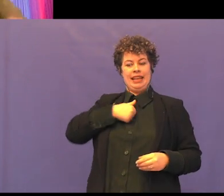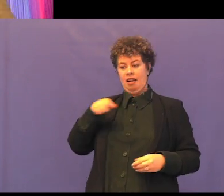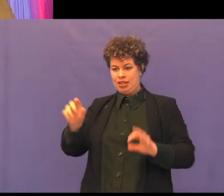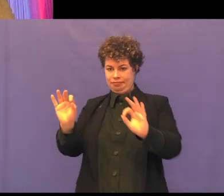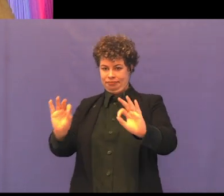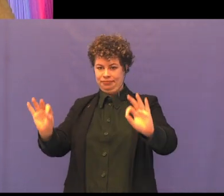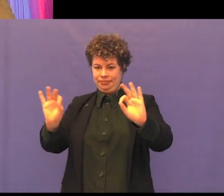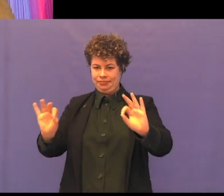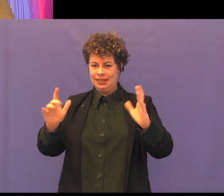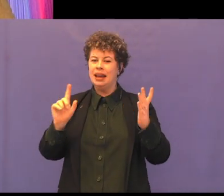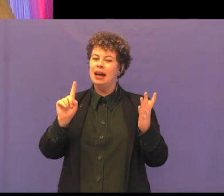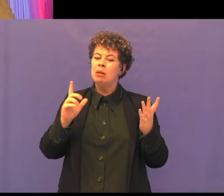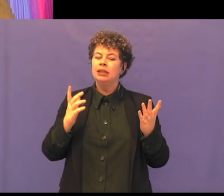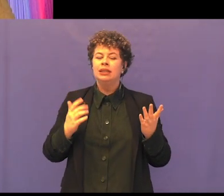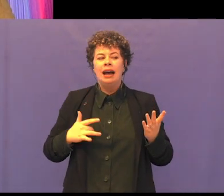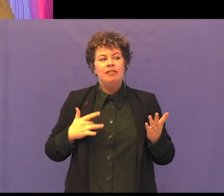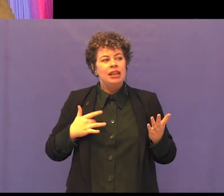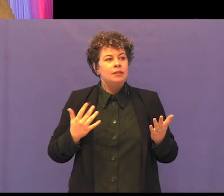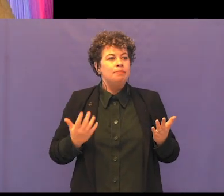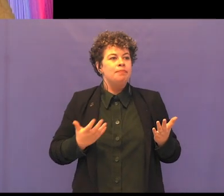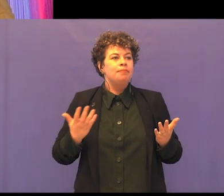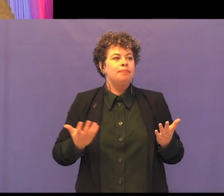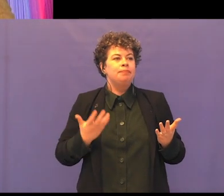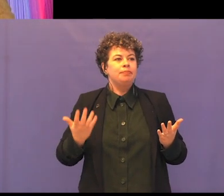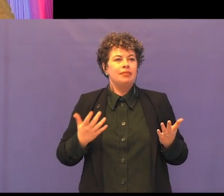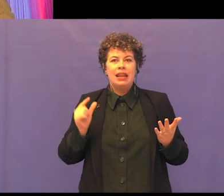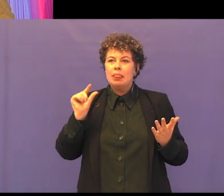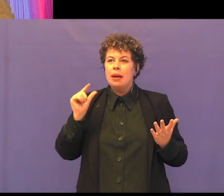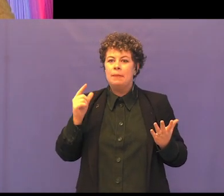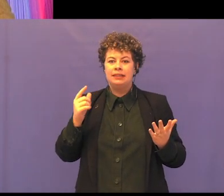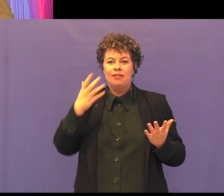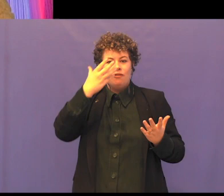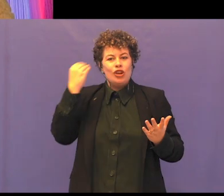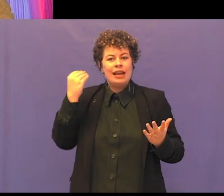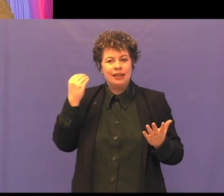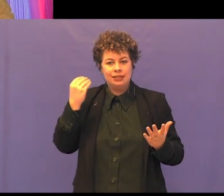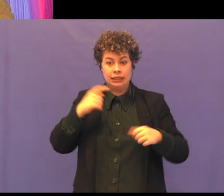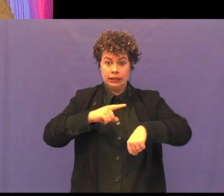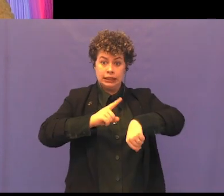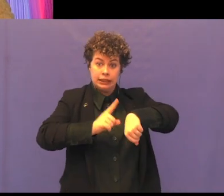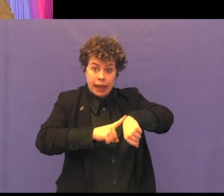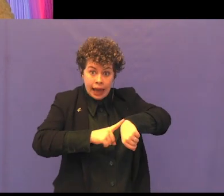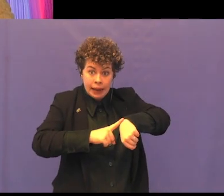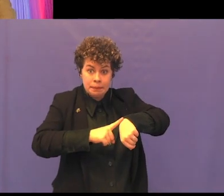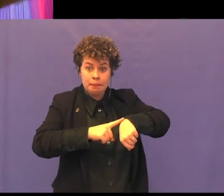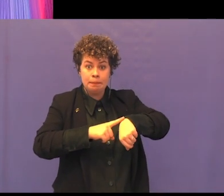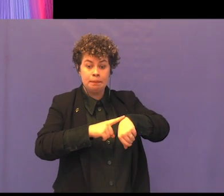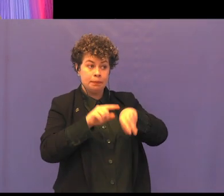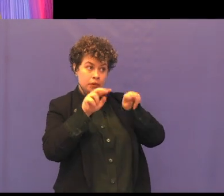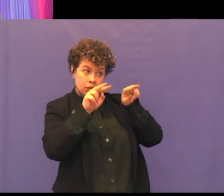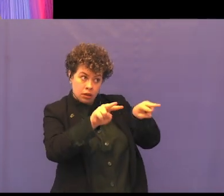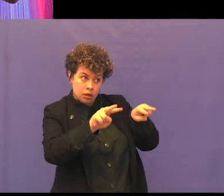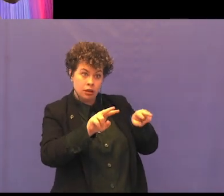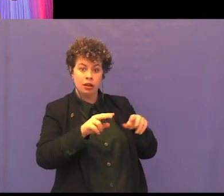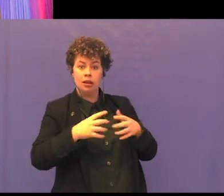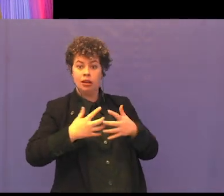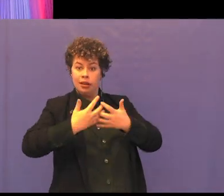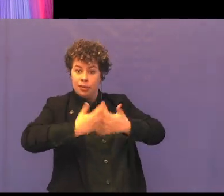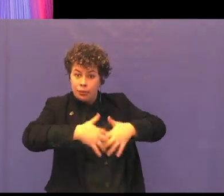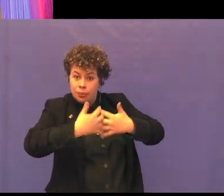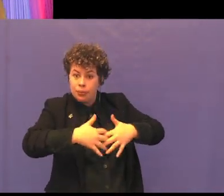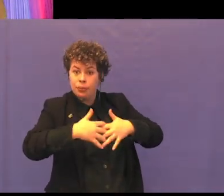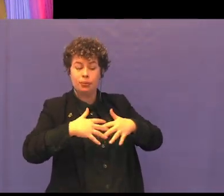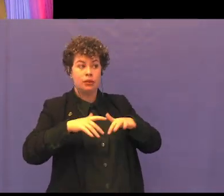cost of virtual technologies, which need to be factored into the picture. So just to reassure you, I was